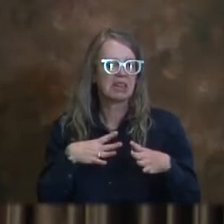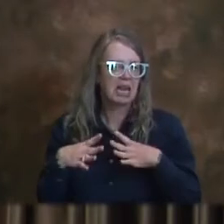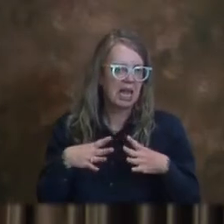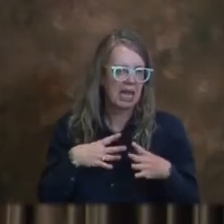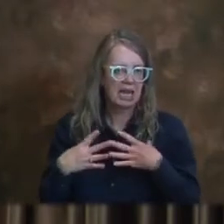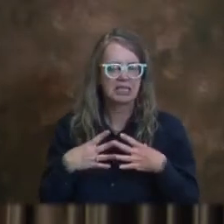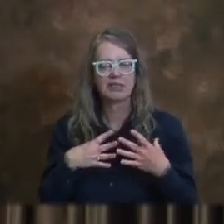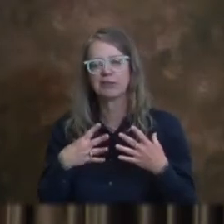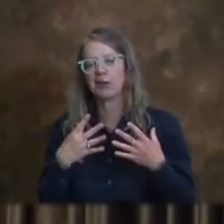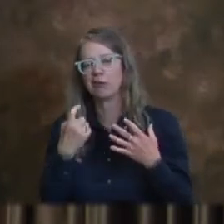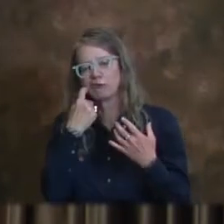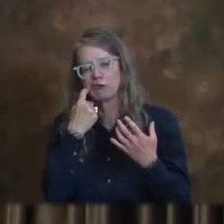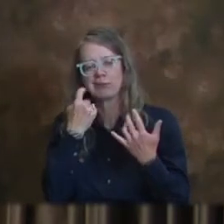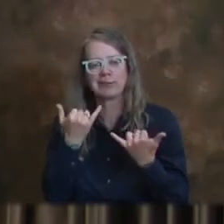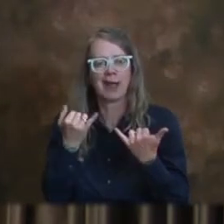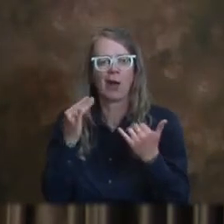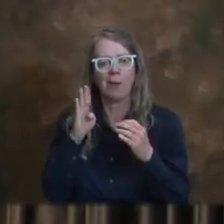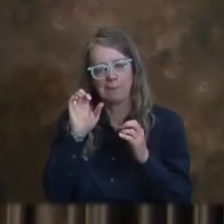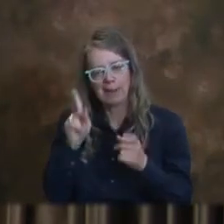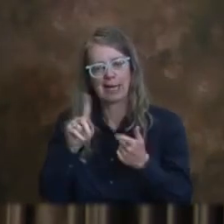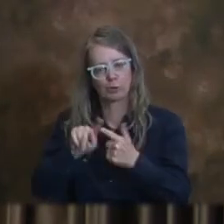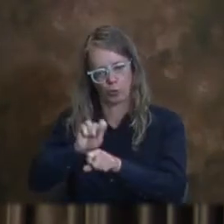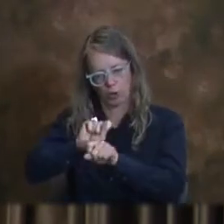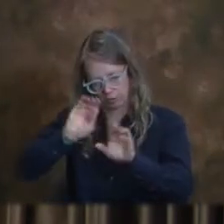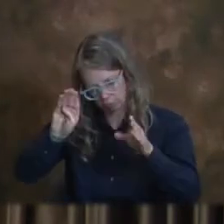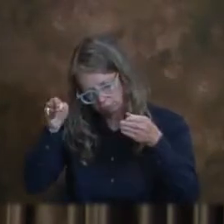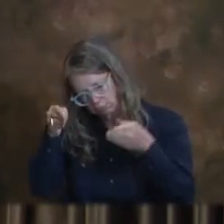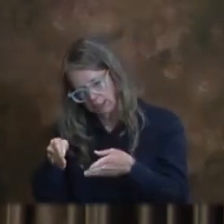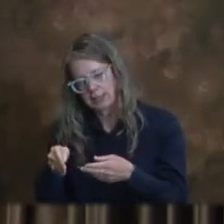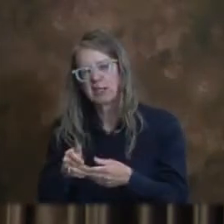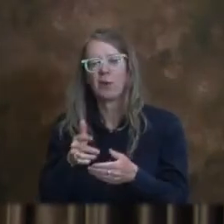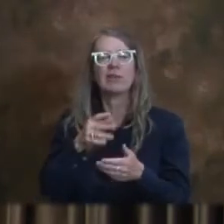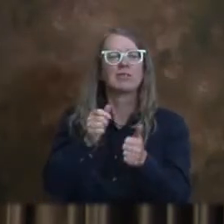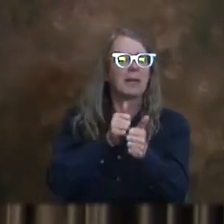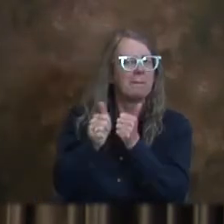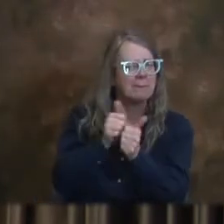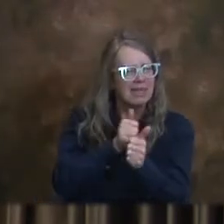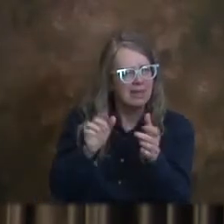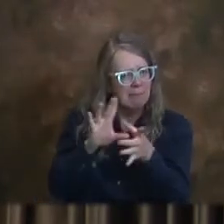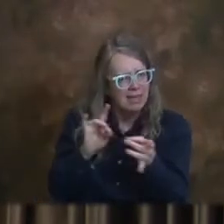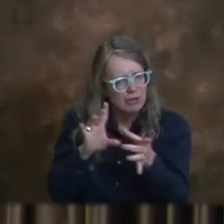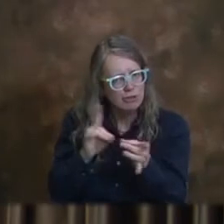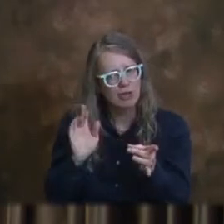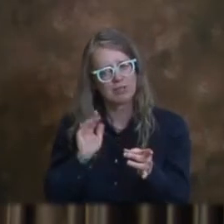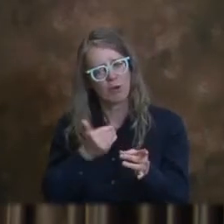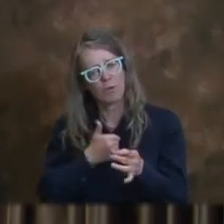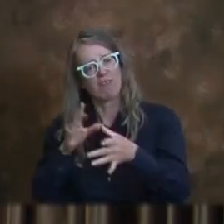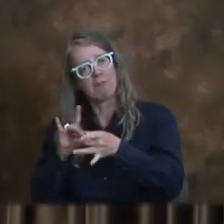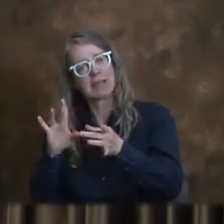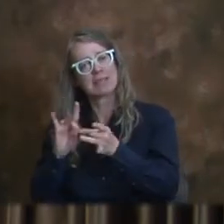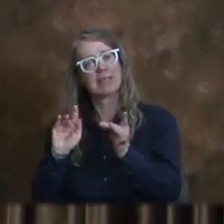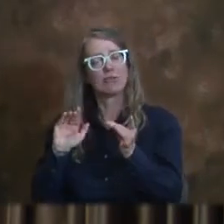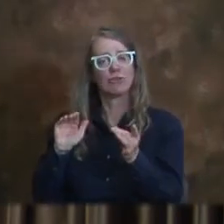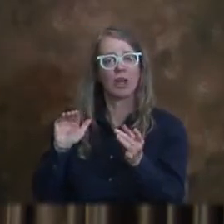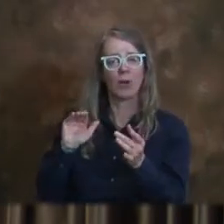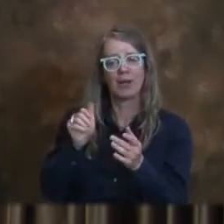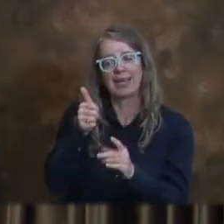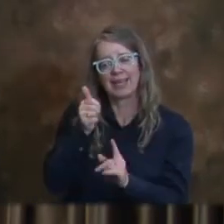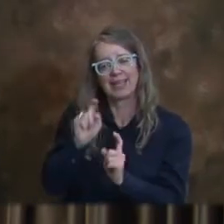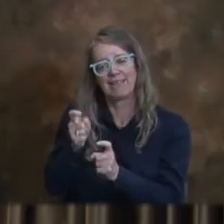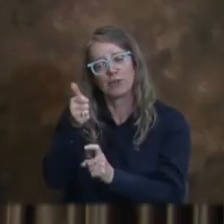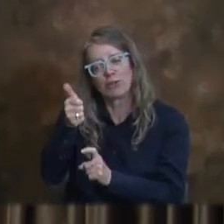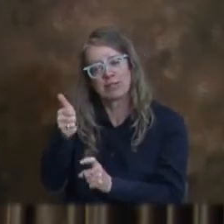interest. So doing a lot of our messaging around Give Your New Year a Boost, helping folks understand that the importance of